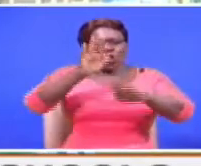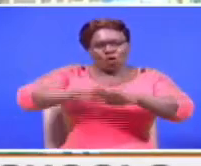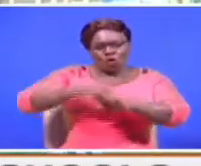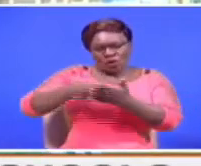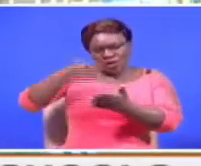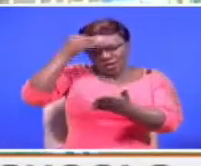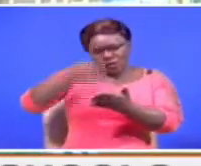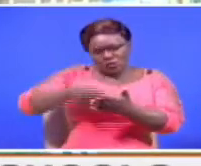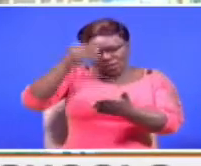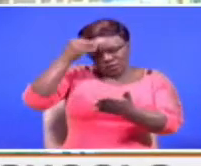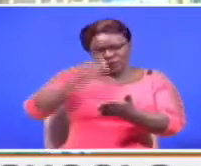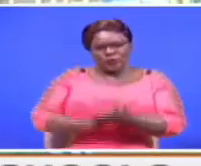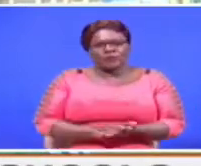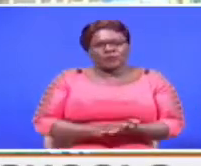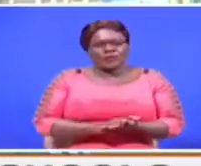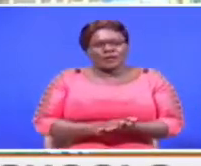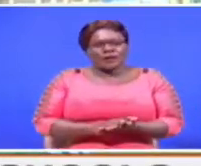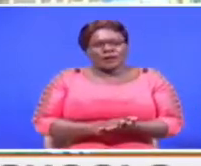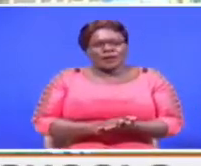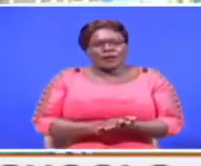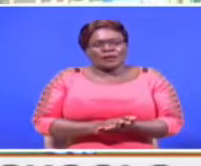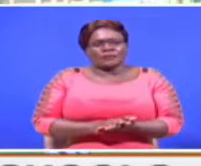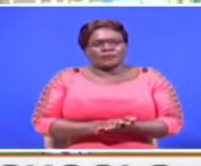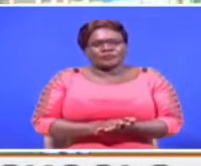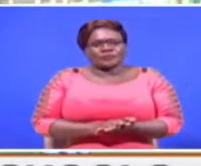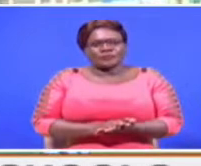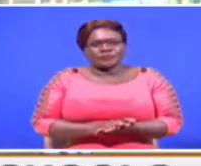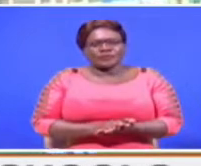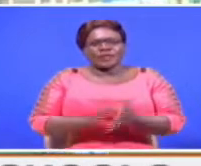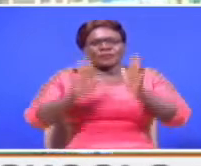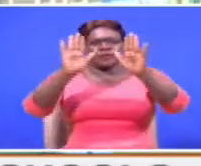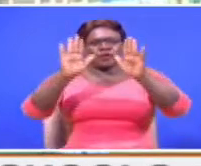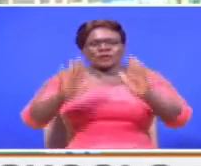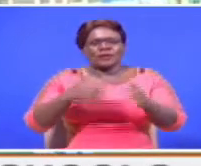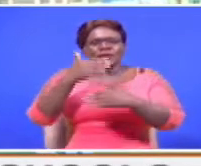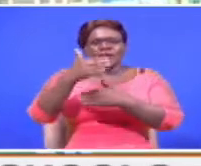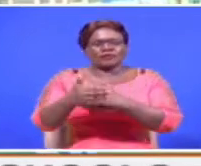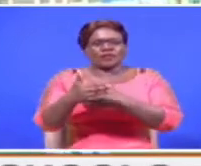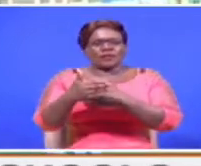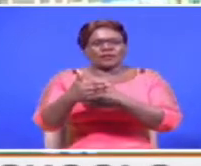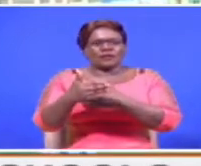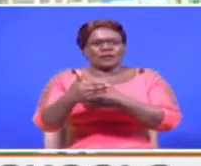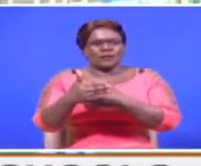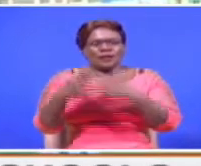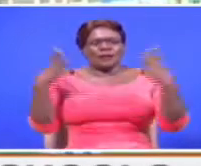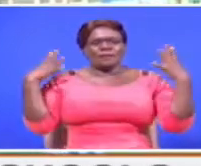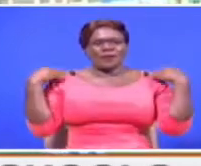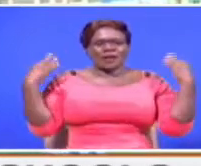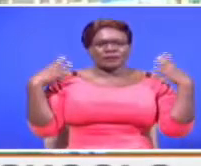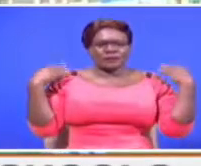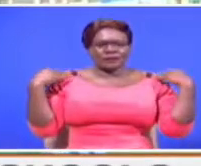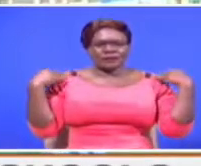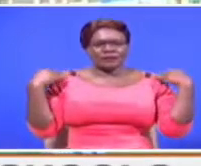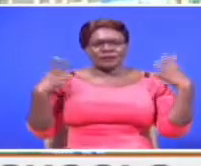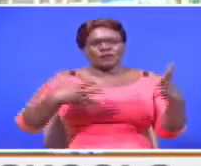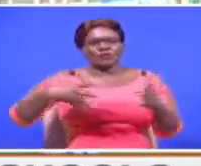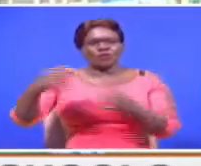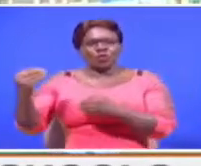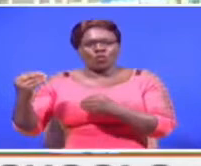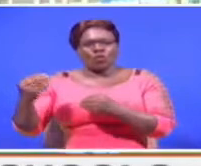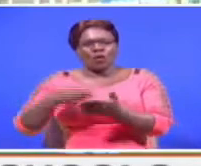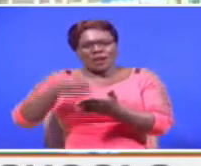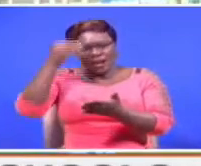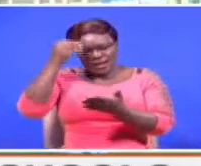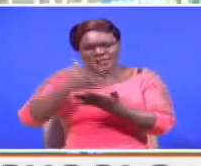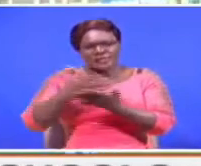part, right? So the aim, the target is that a kid, after doing practicing in a football for a school session, they will learn something